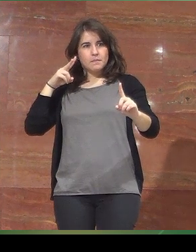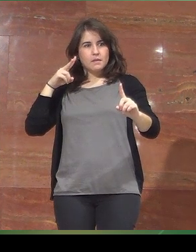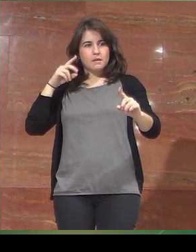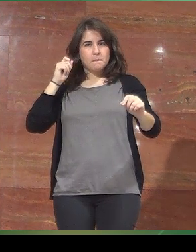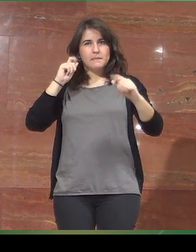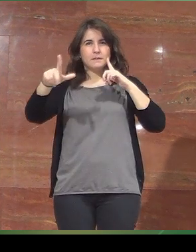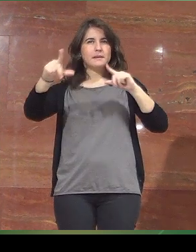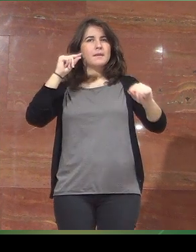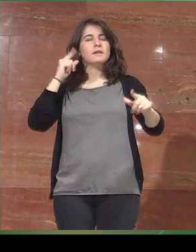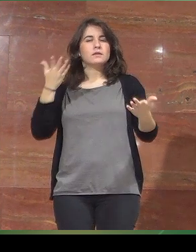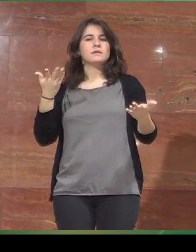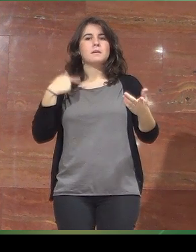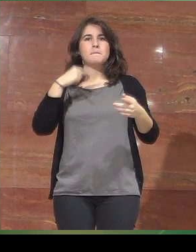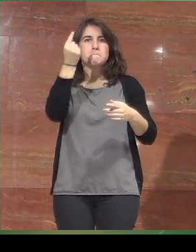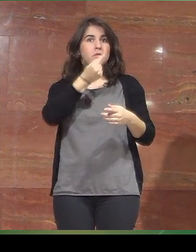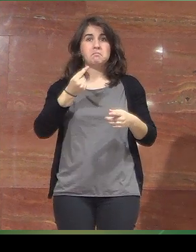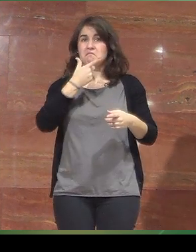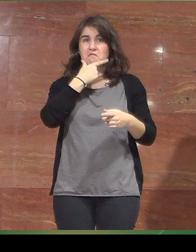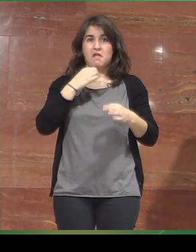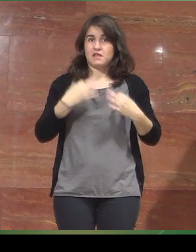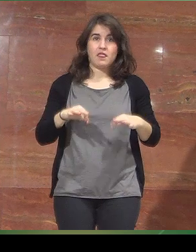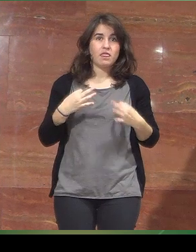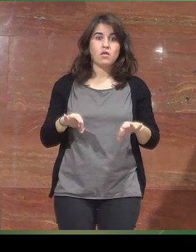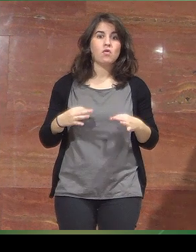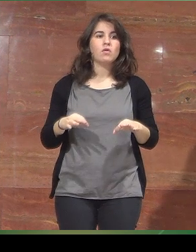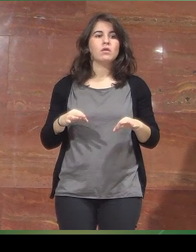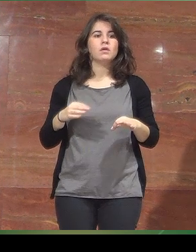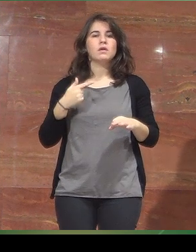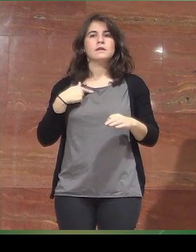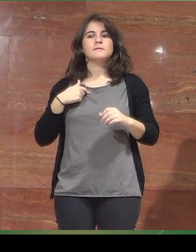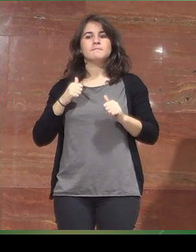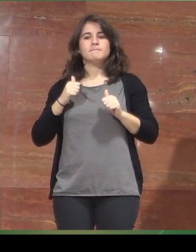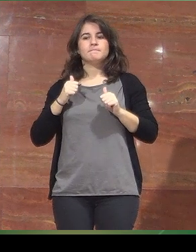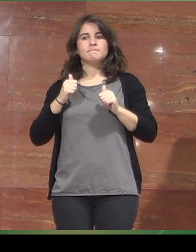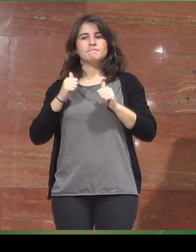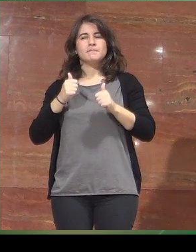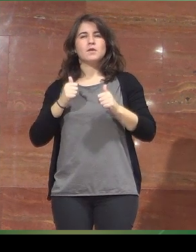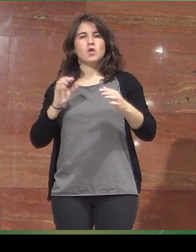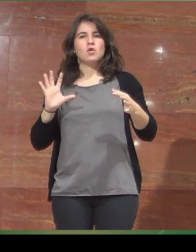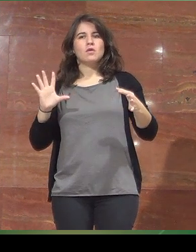And we introduce it in connection with a kind of